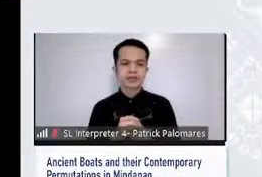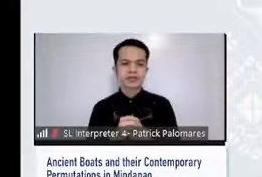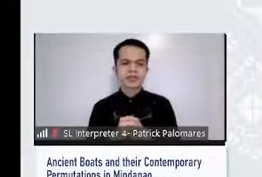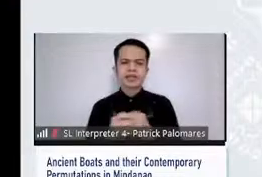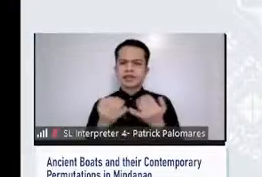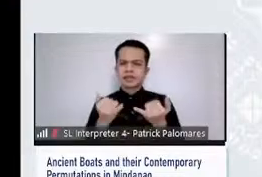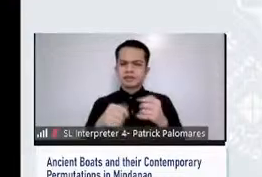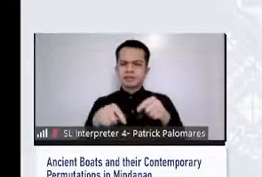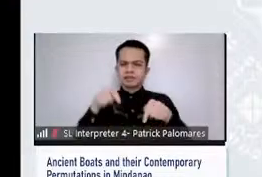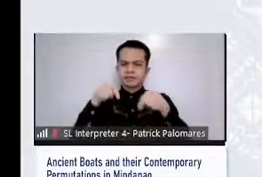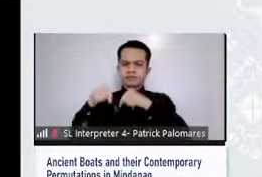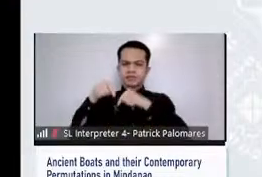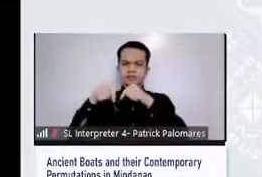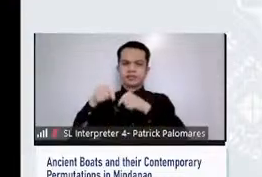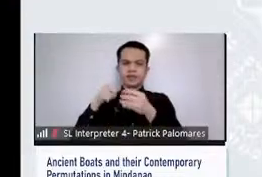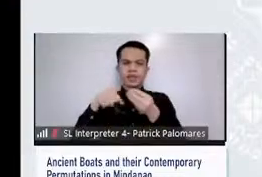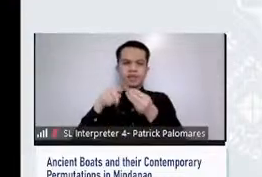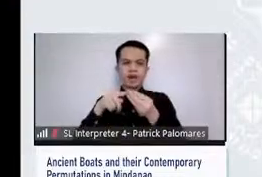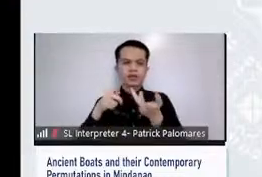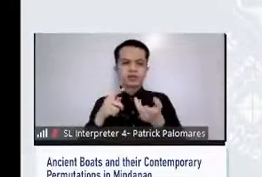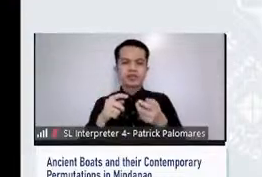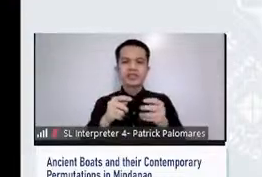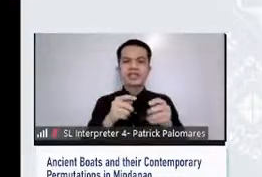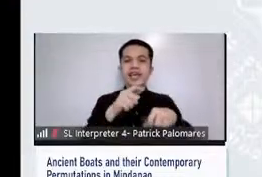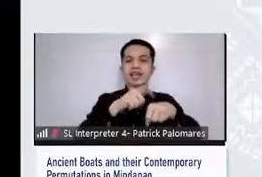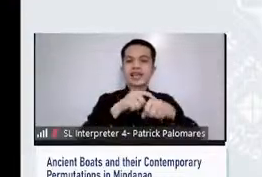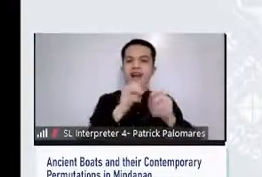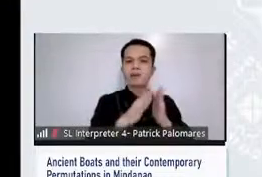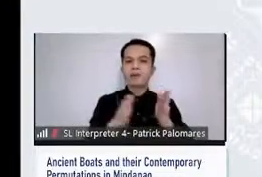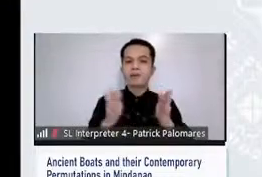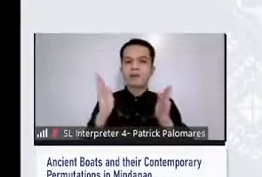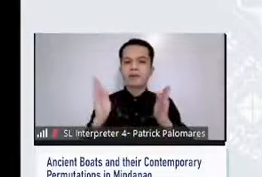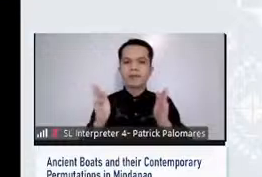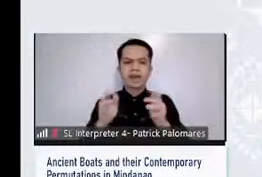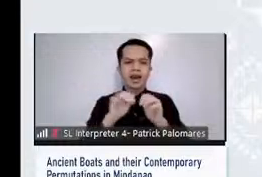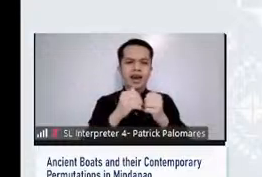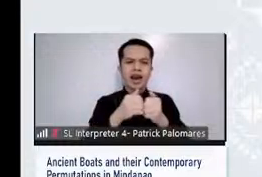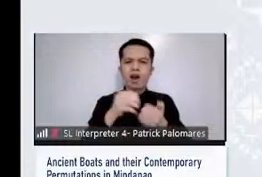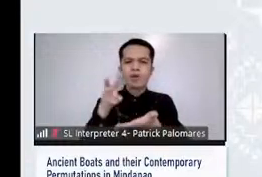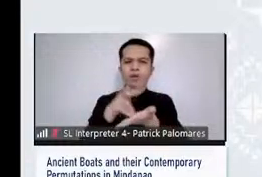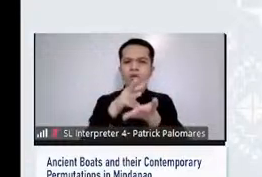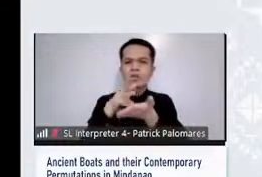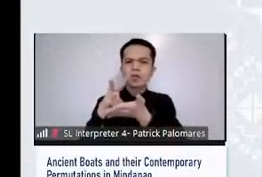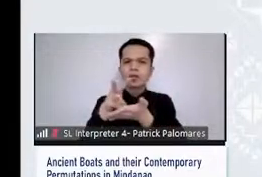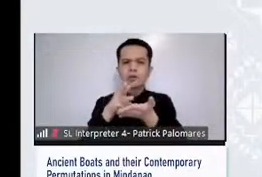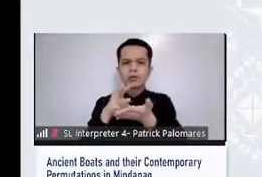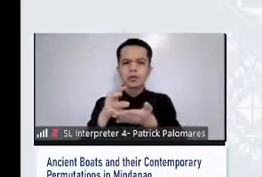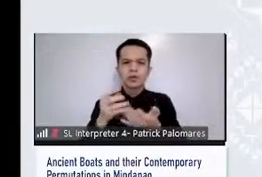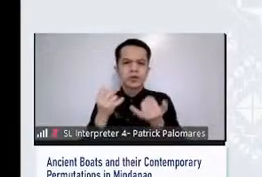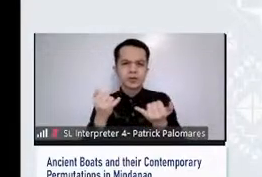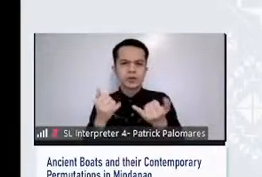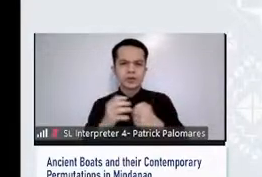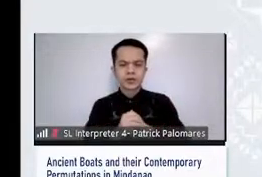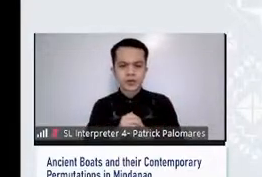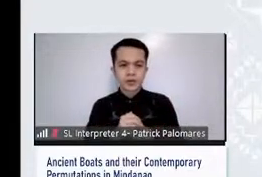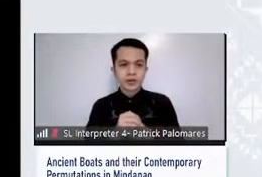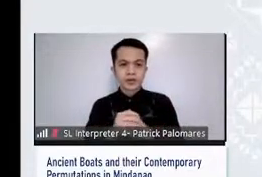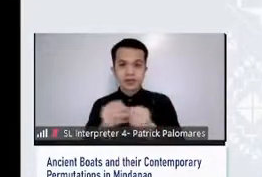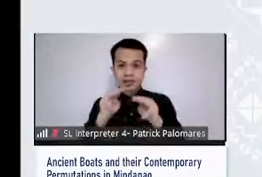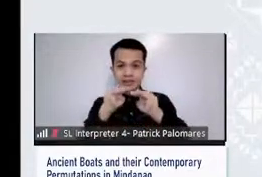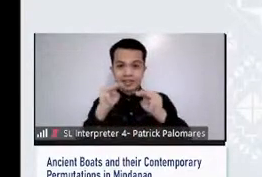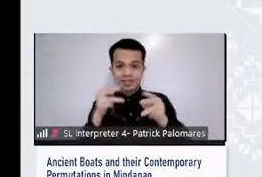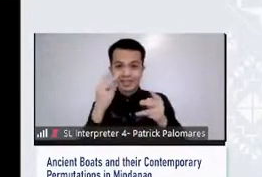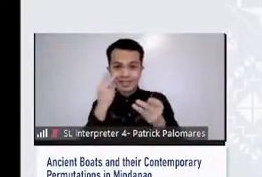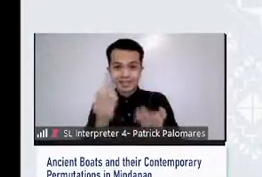explain how the Butuan boats are located where they are today. The map on your left shows the geological Butuan